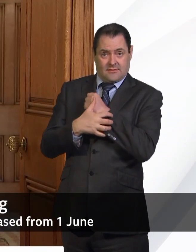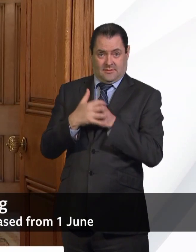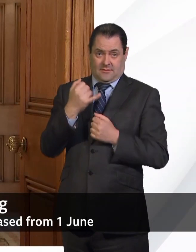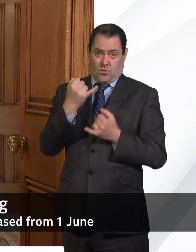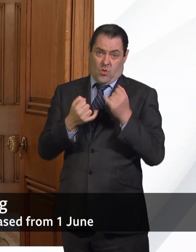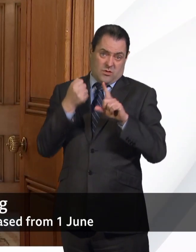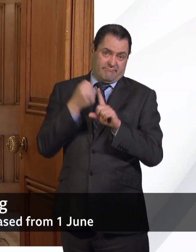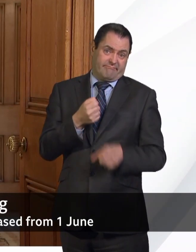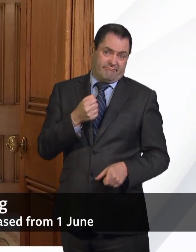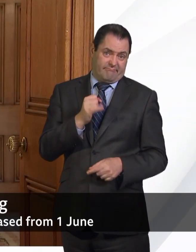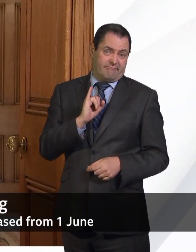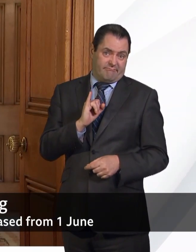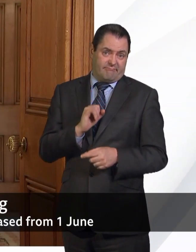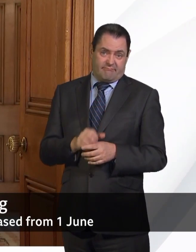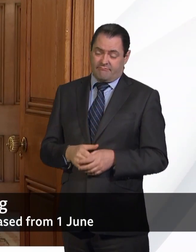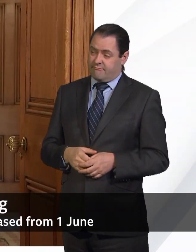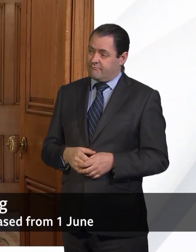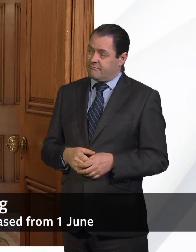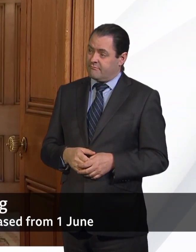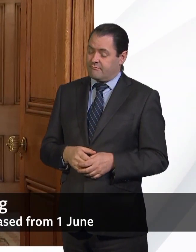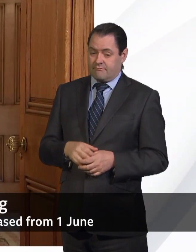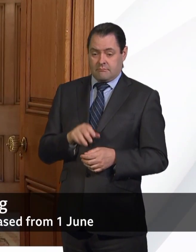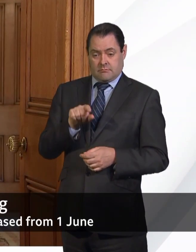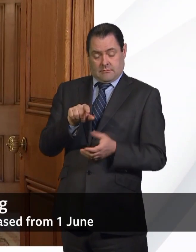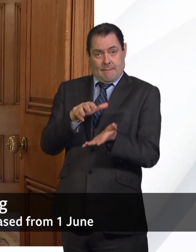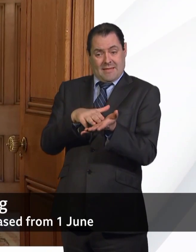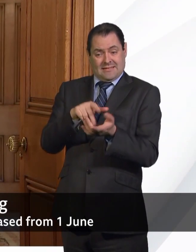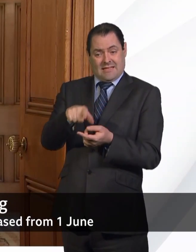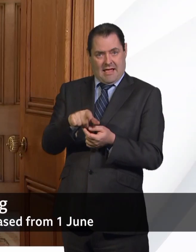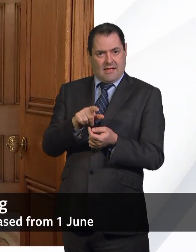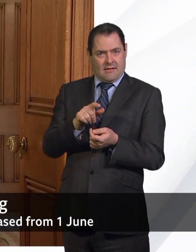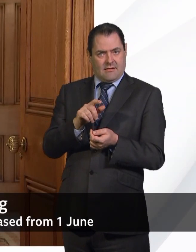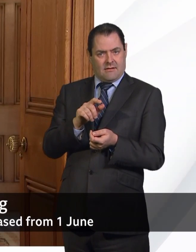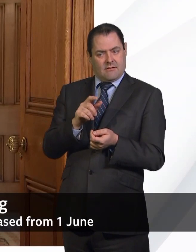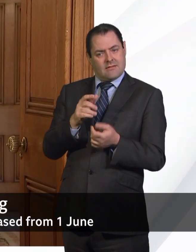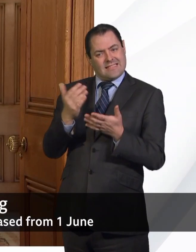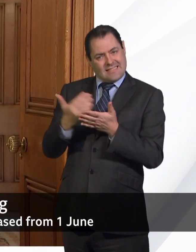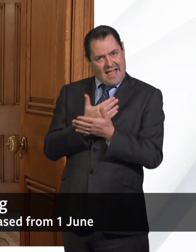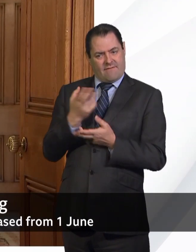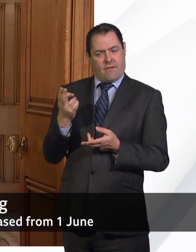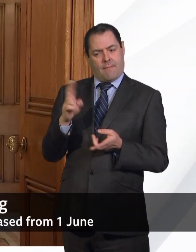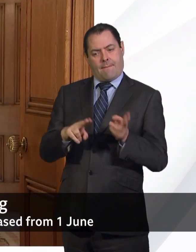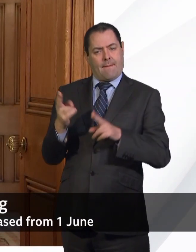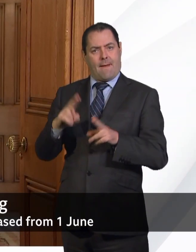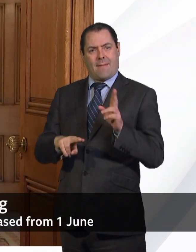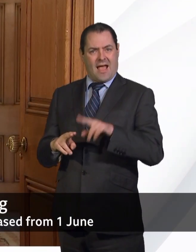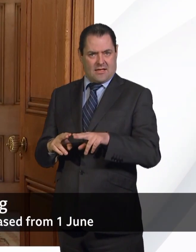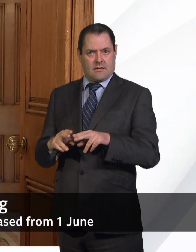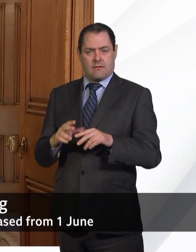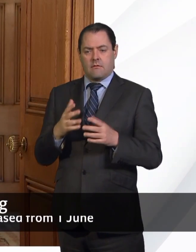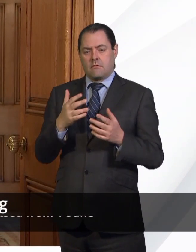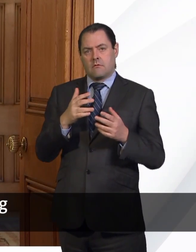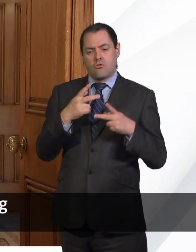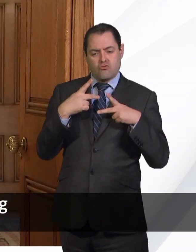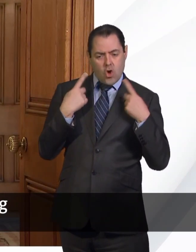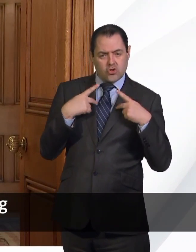hardest hit. On Monday, we will start to put this right in a safe way by reopening nurseries and